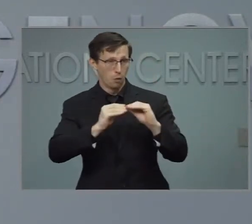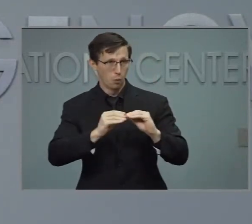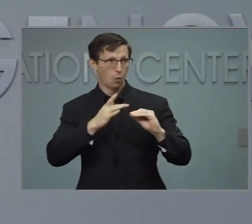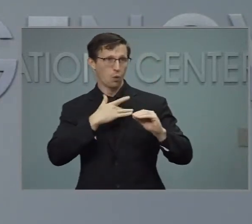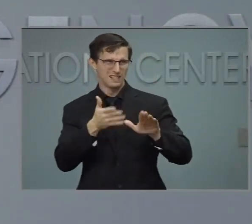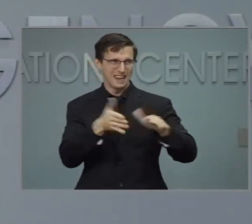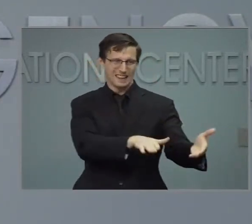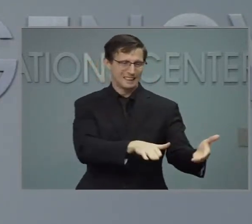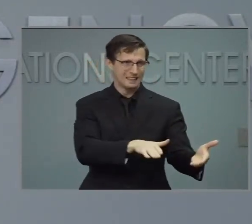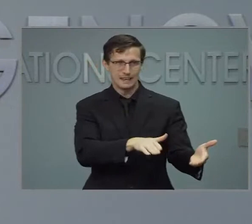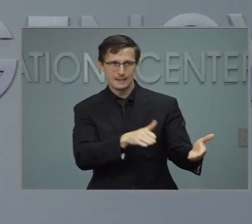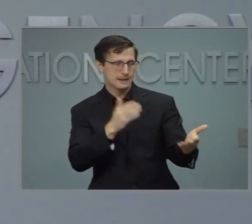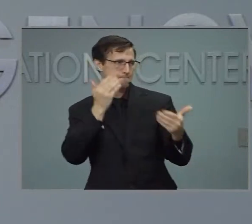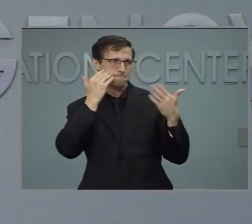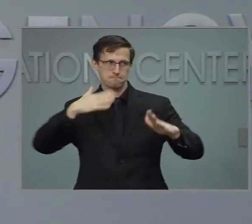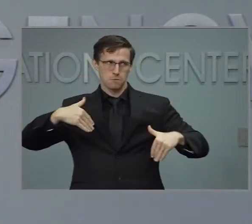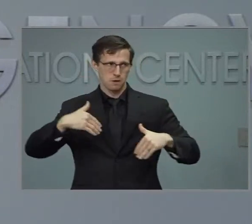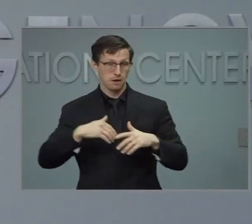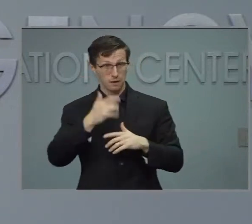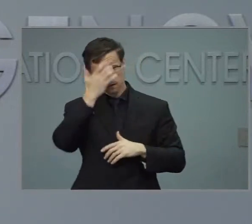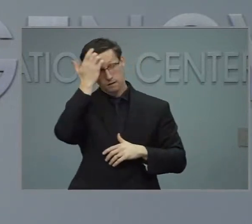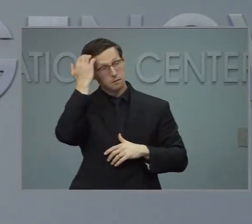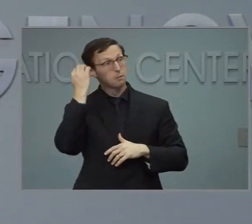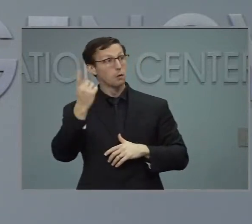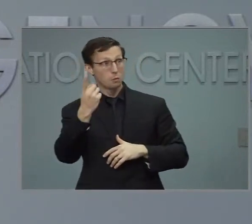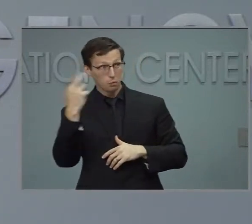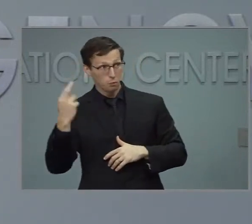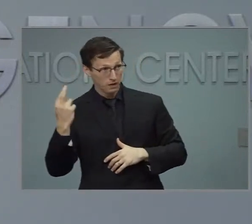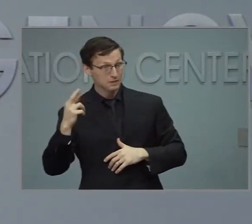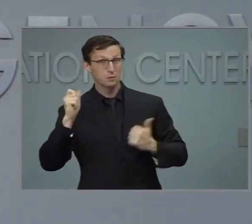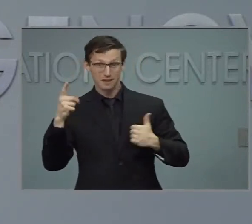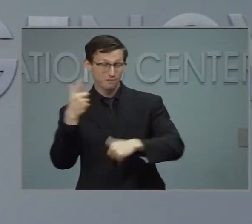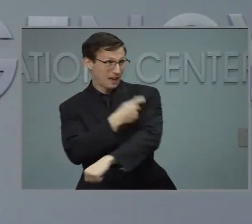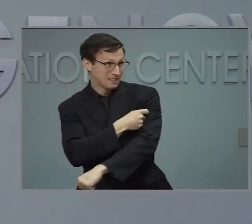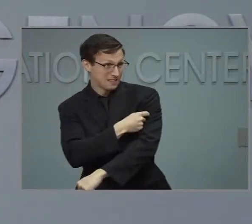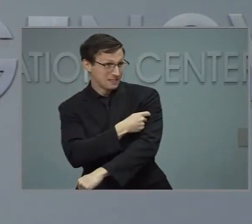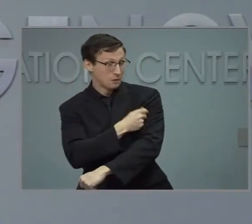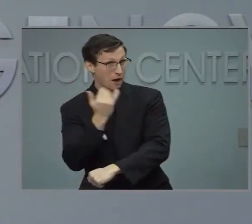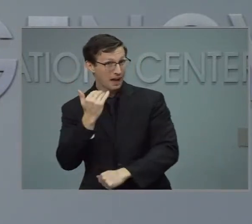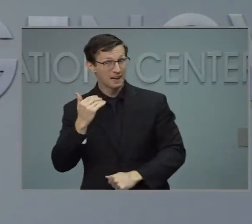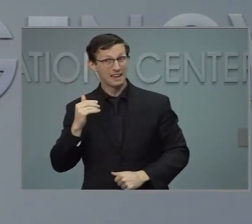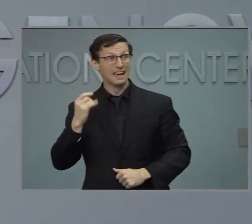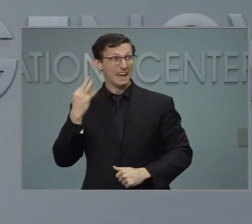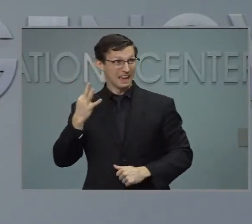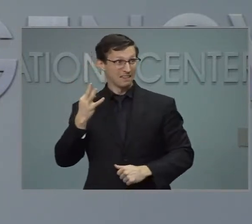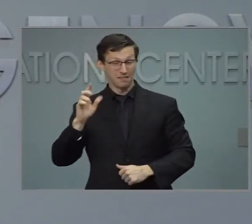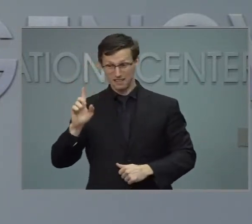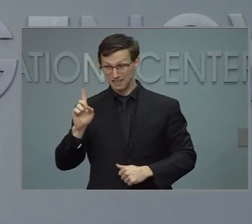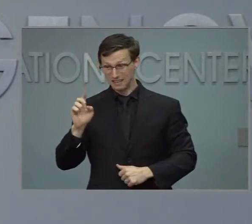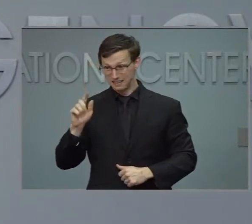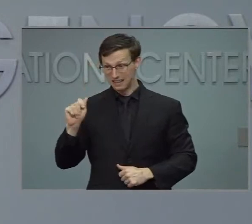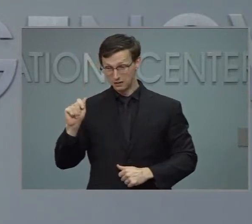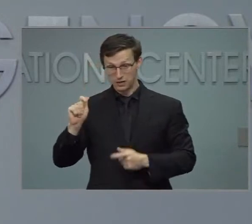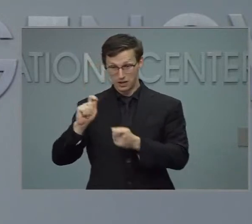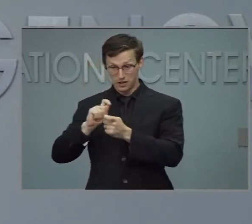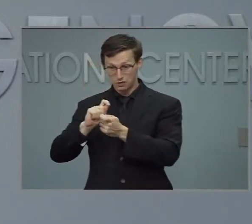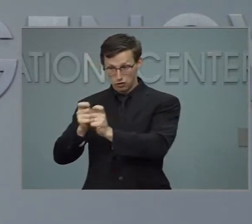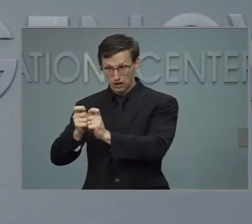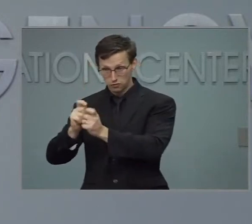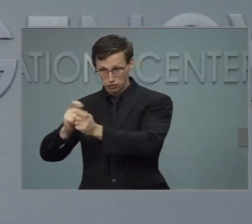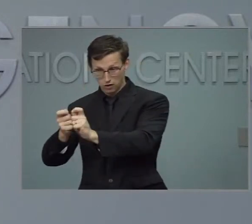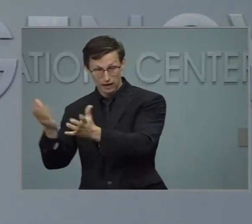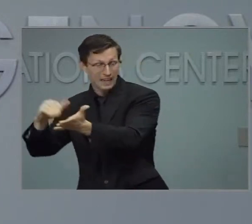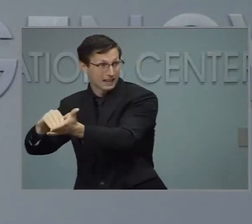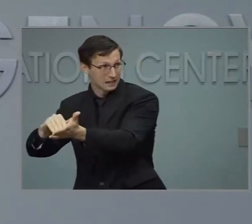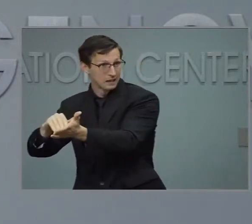other reasons why we all need to get vaccinated is because I don't want this virus to change again. I think a combo, very contagious and